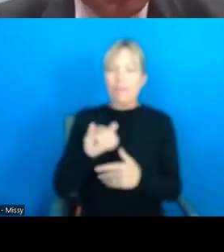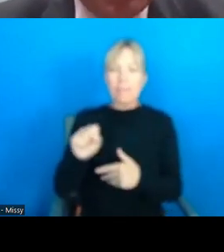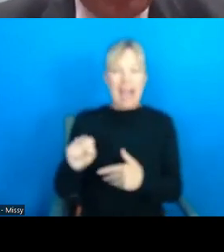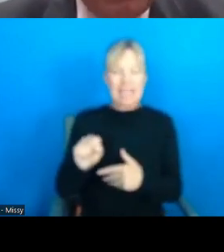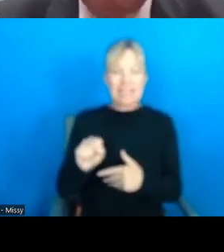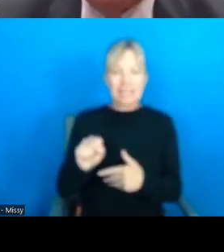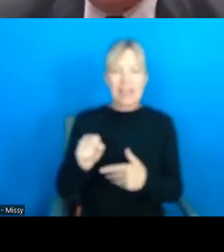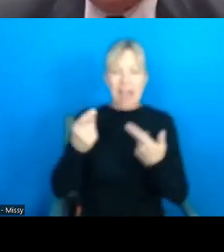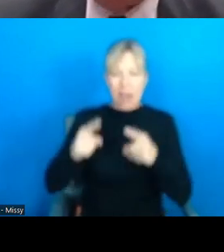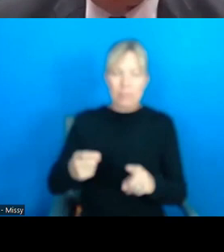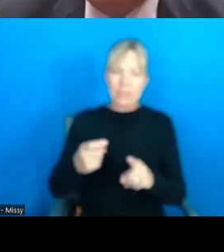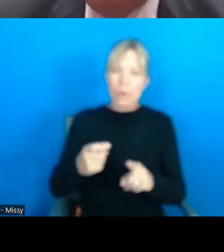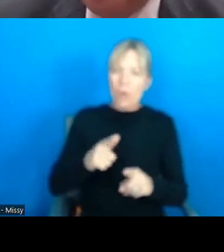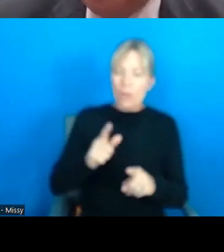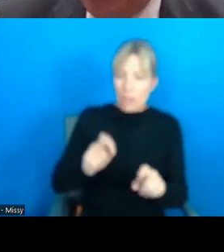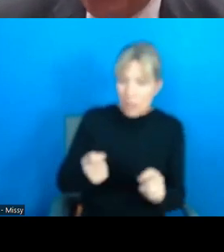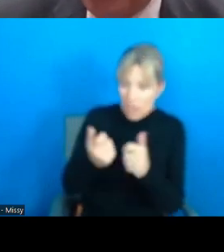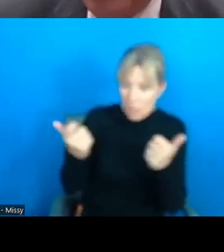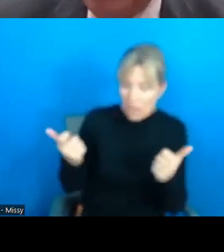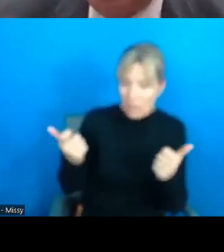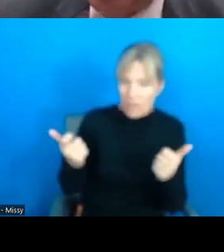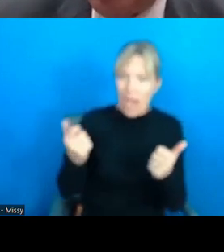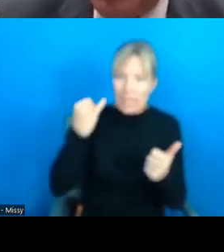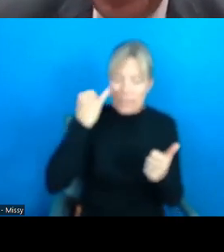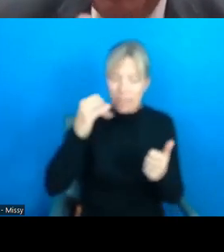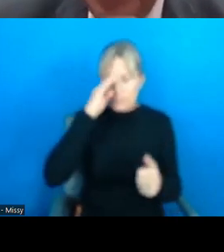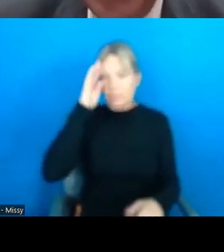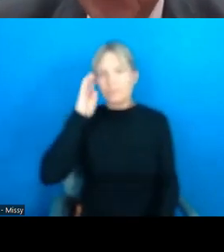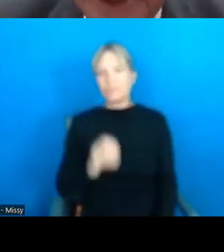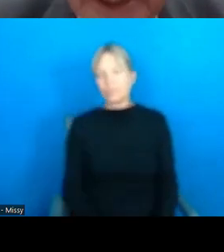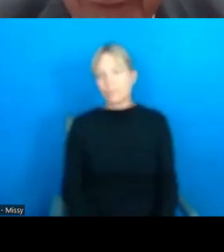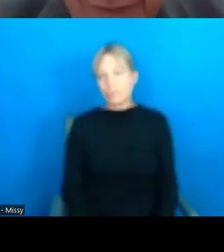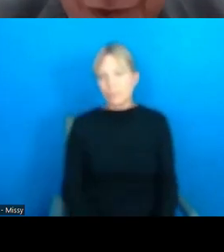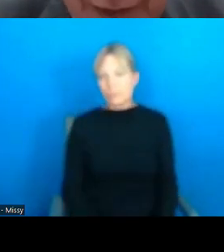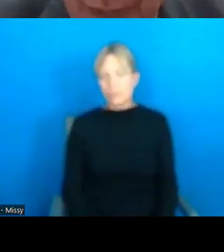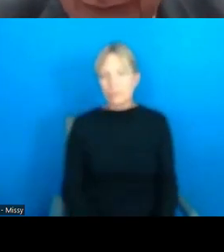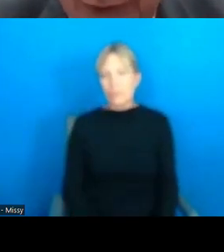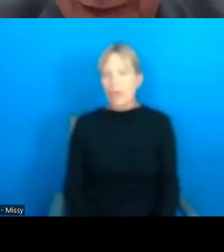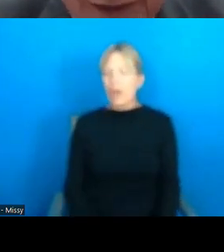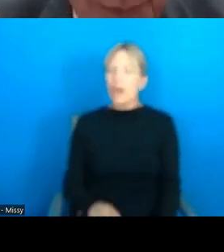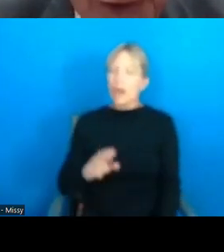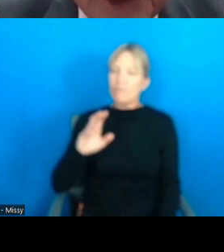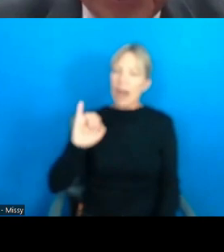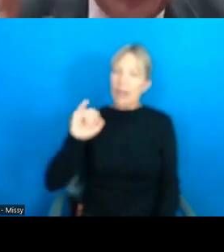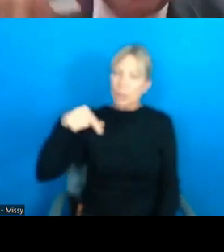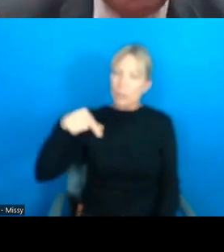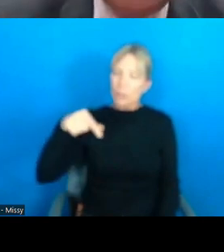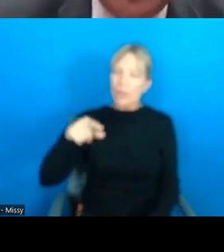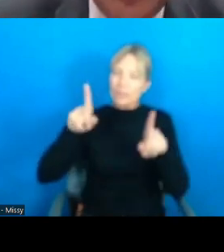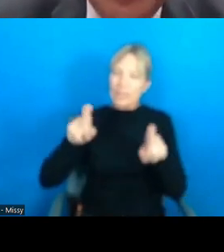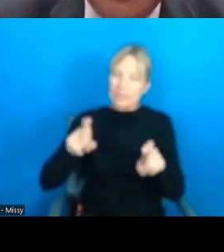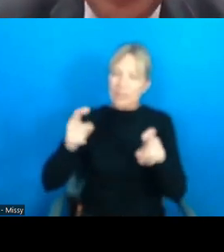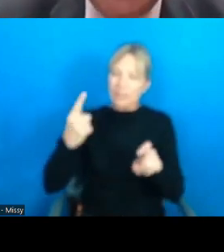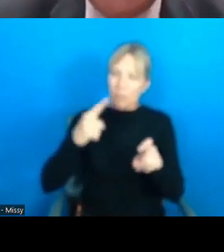in terms of if we can get rid of the notion of IQ testing for child welfare situations. We can get rid